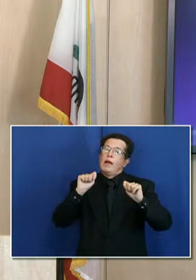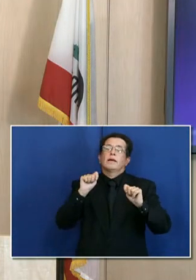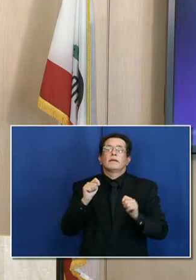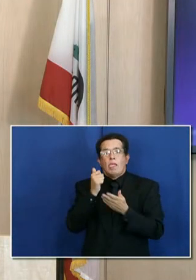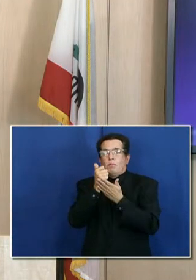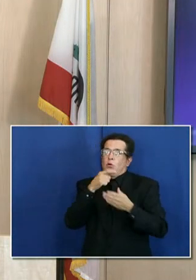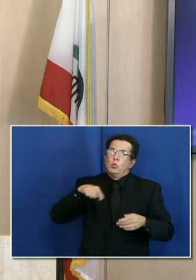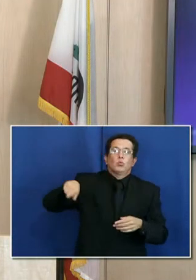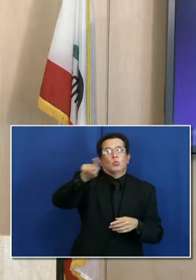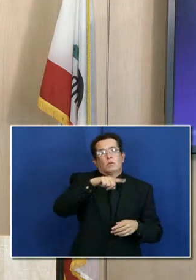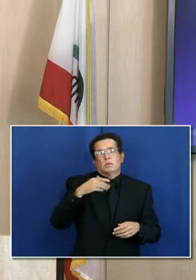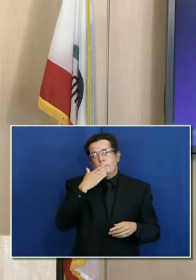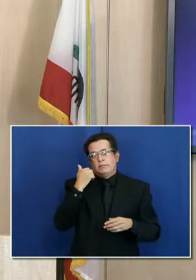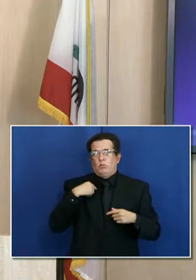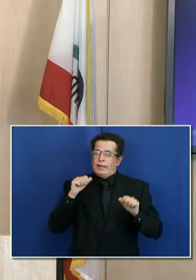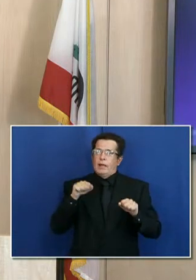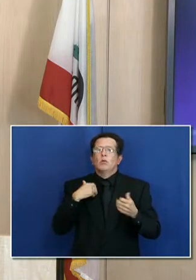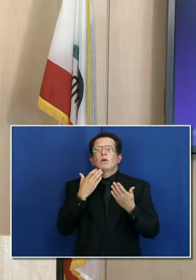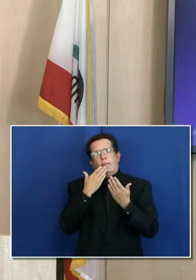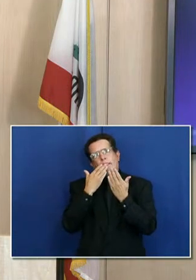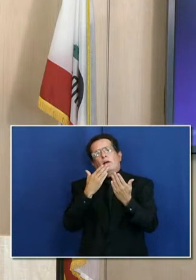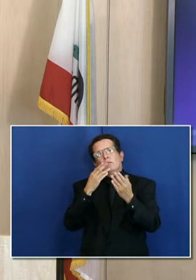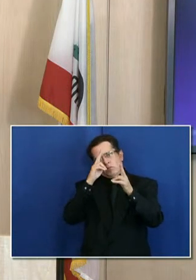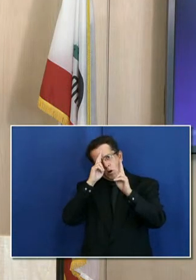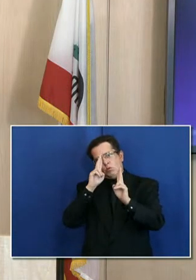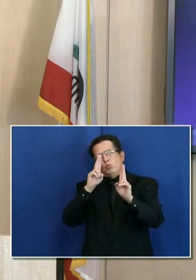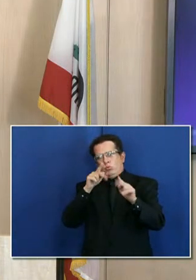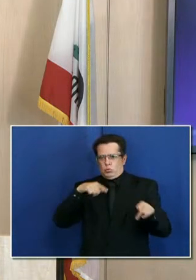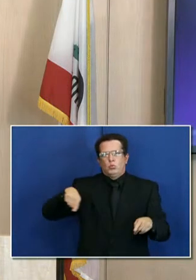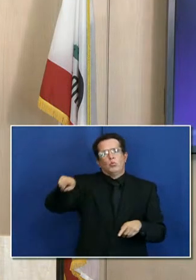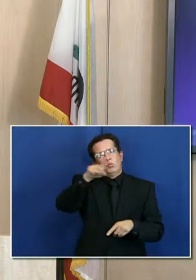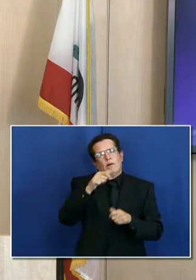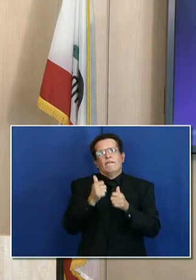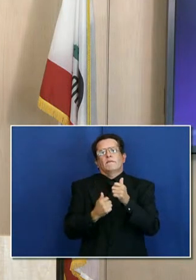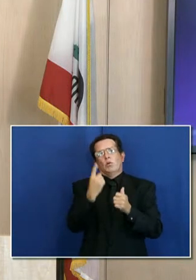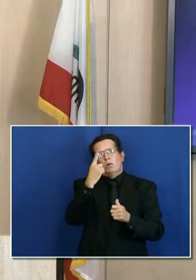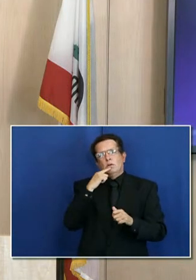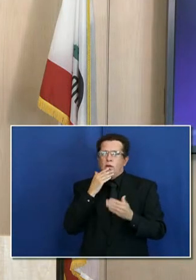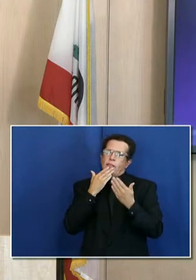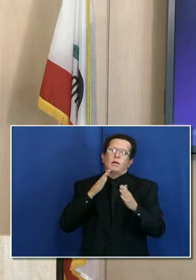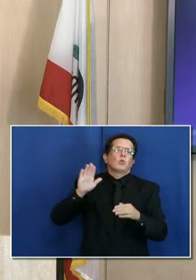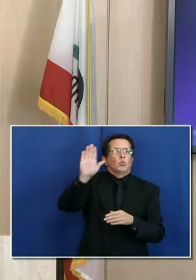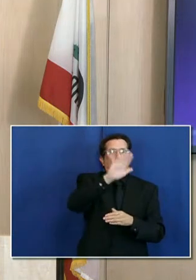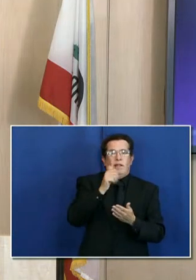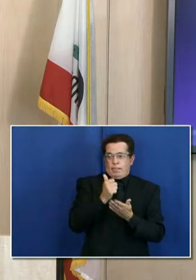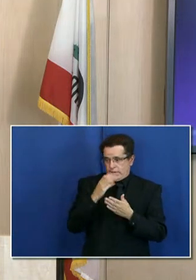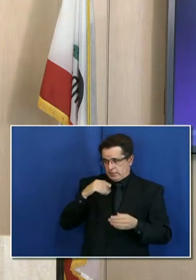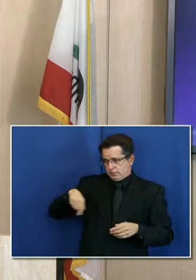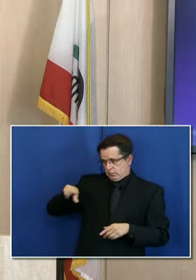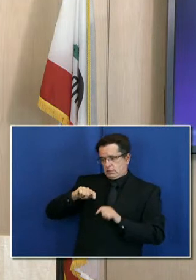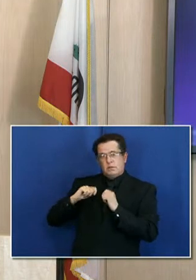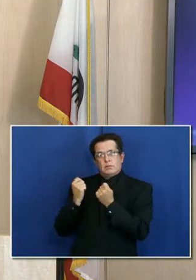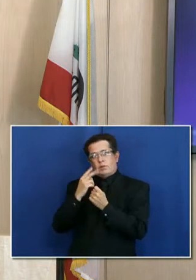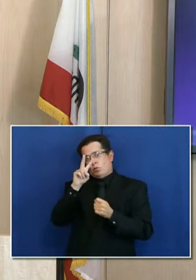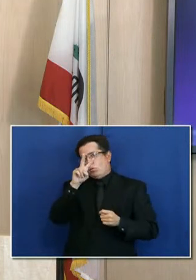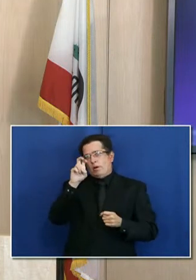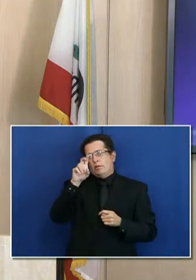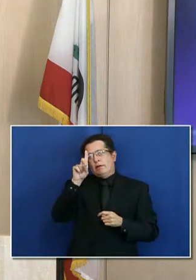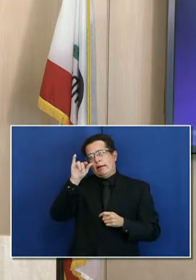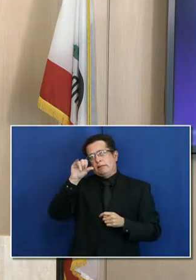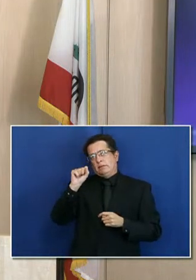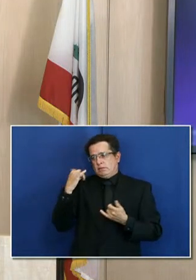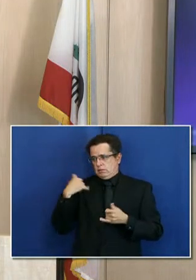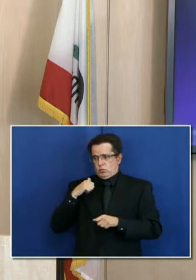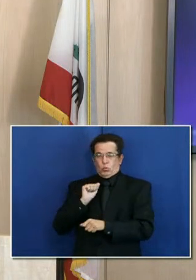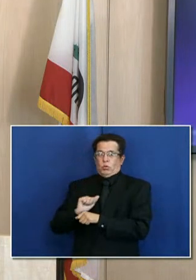as best we can. And so I want to say a special thank you to everyone who has worked so tirelessly over the last 200 days, and everyone who